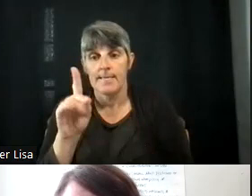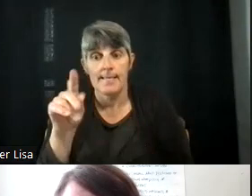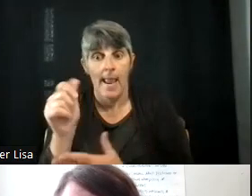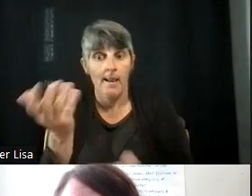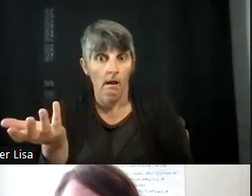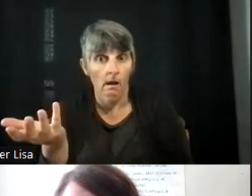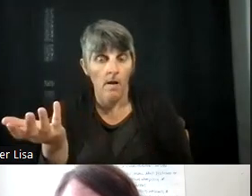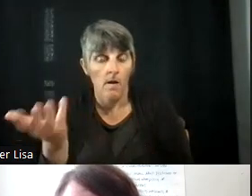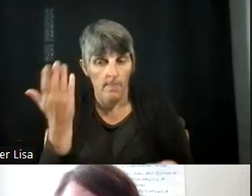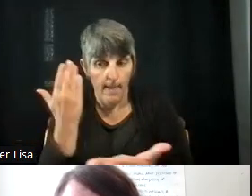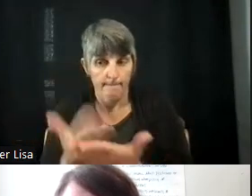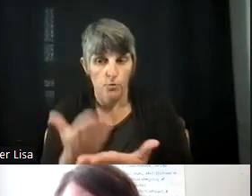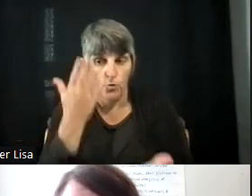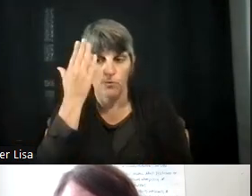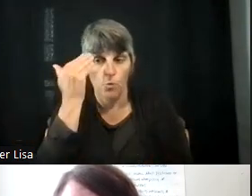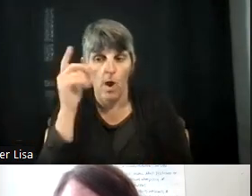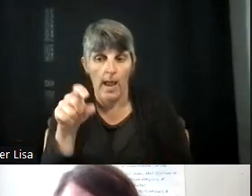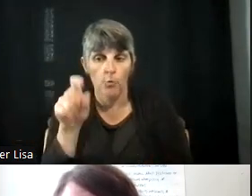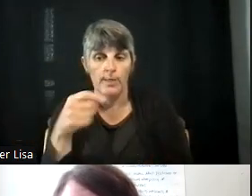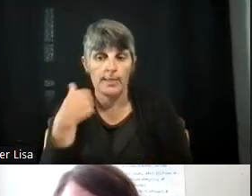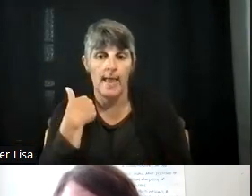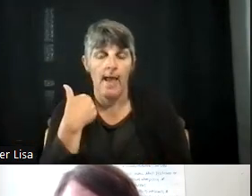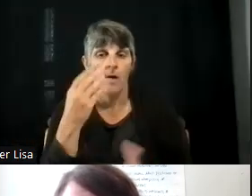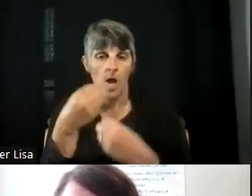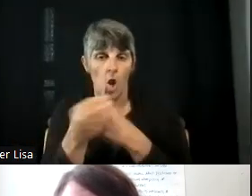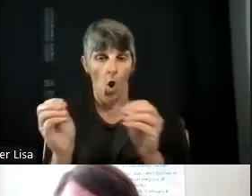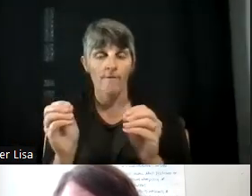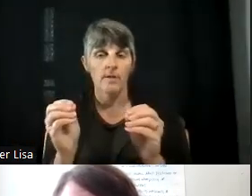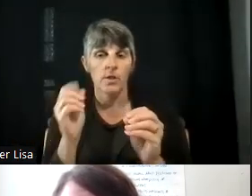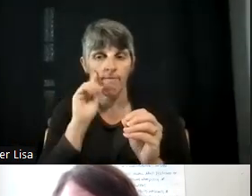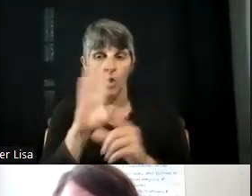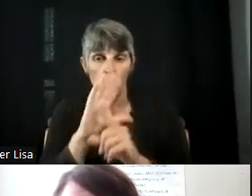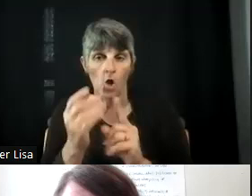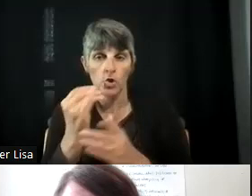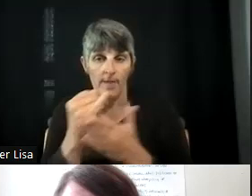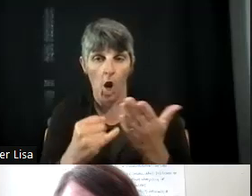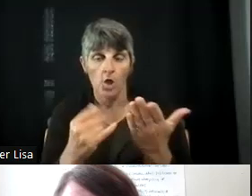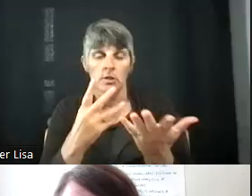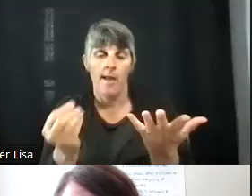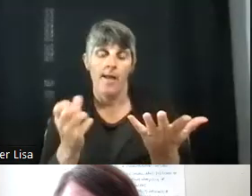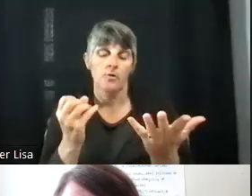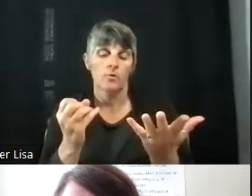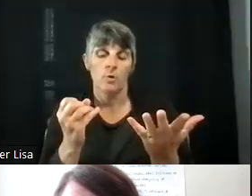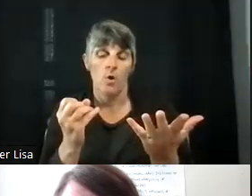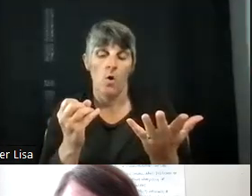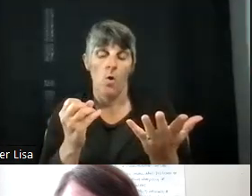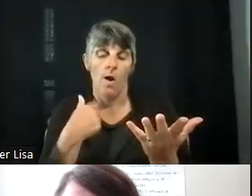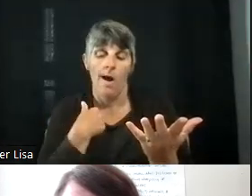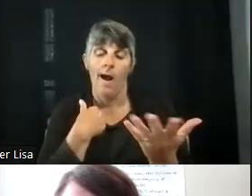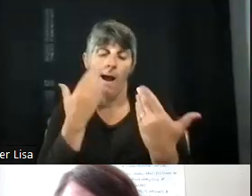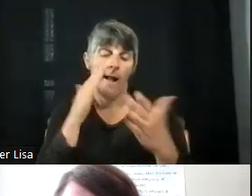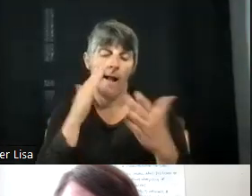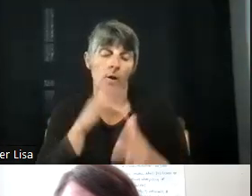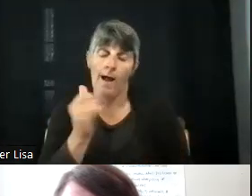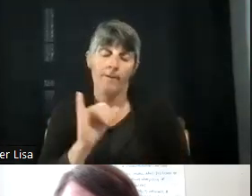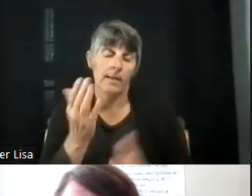data that then proves why we need to have an office for culture and arts. And so I don't know, I feel